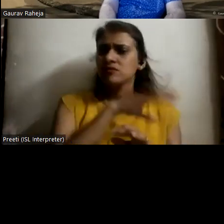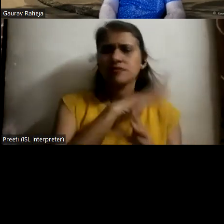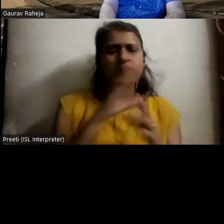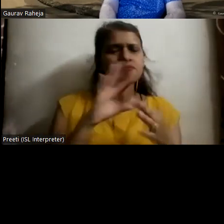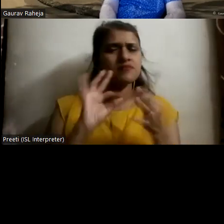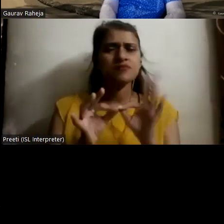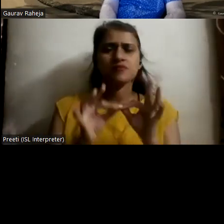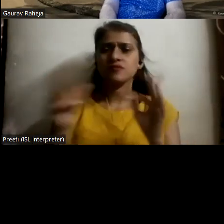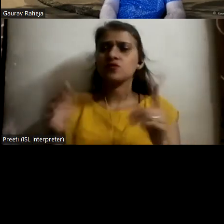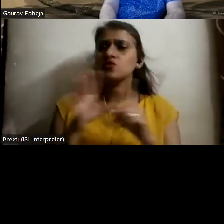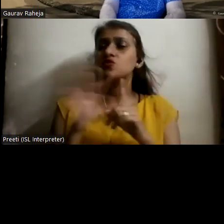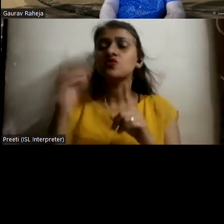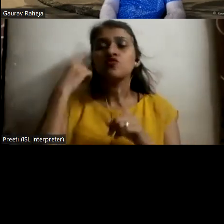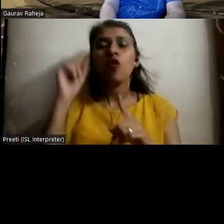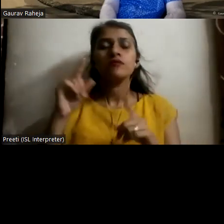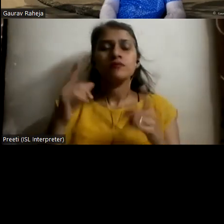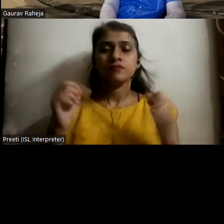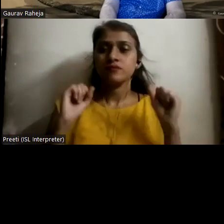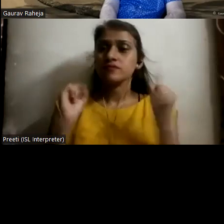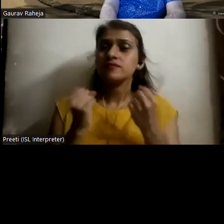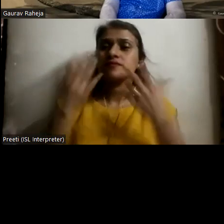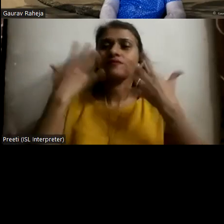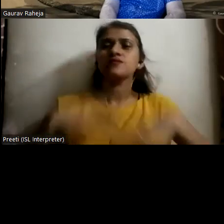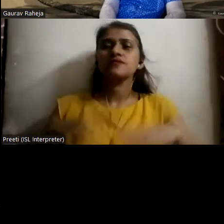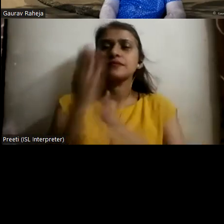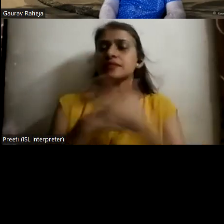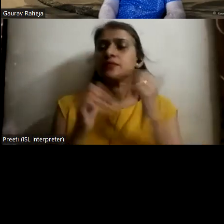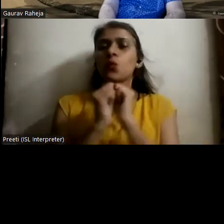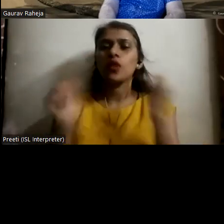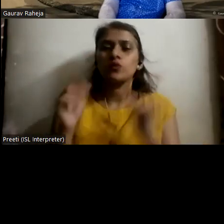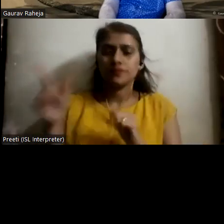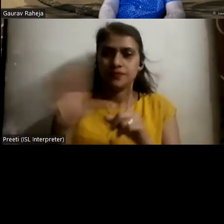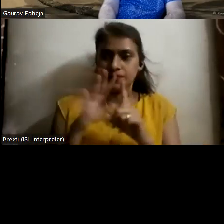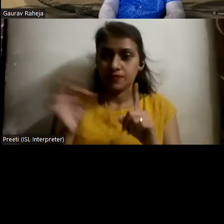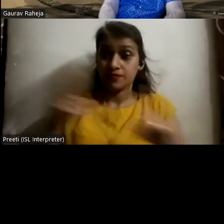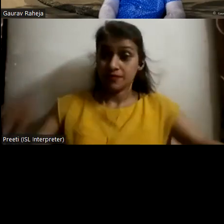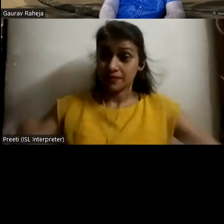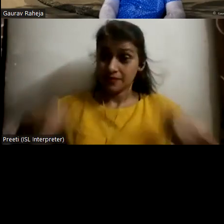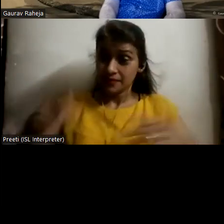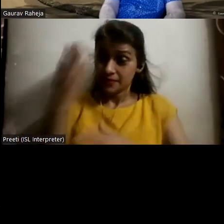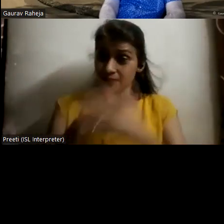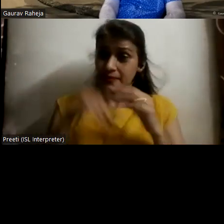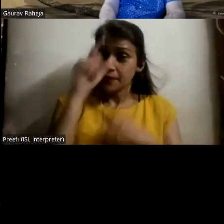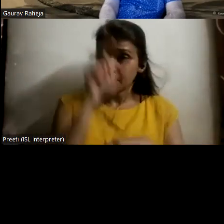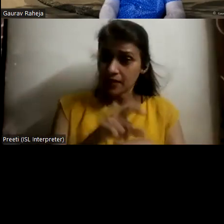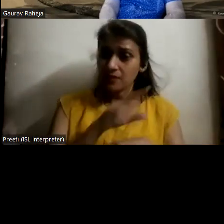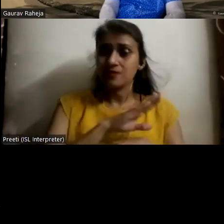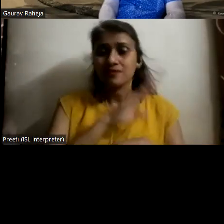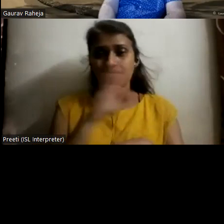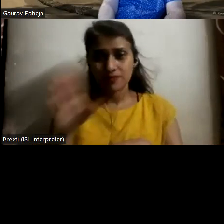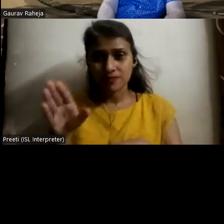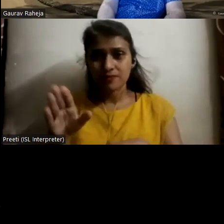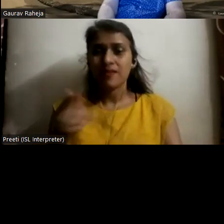and able-bodied. But moment a person comes on a wheelchair, moment a person comes with white